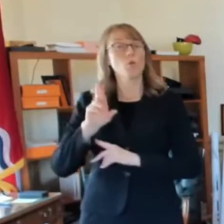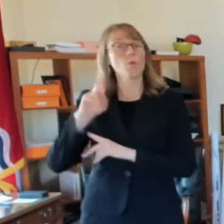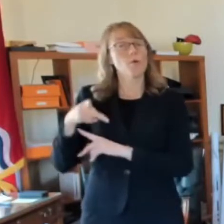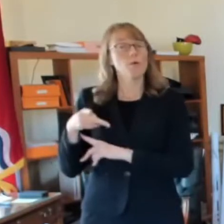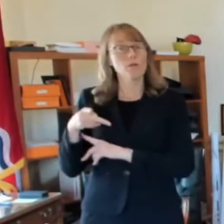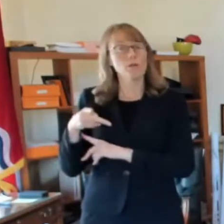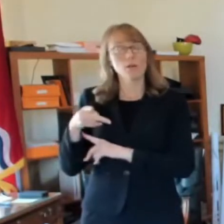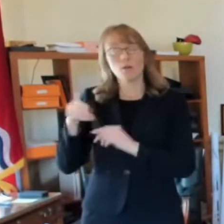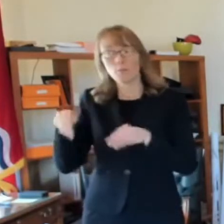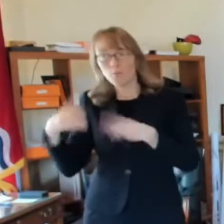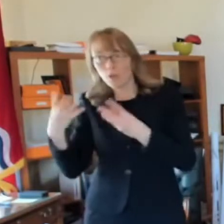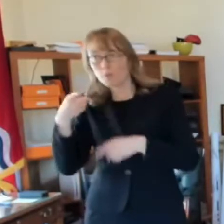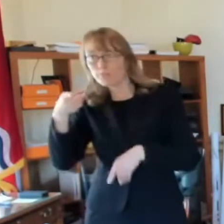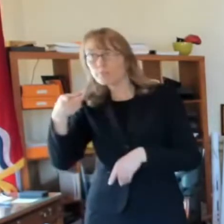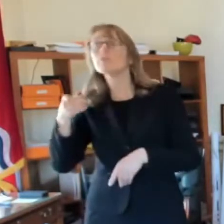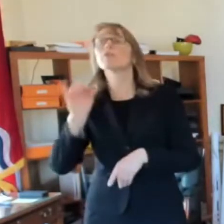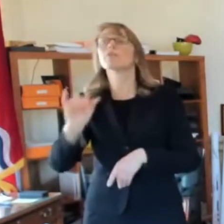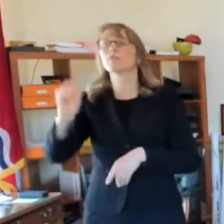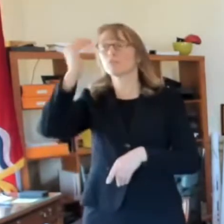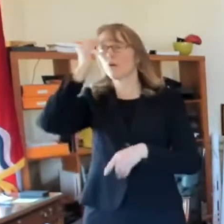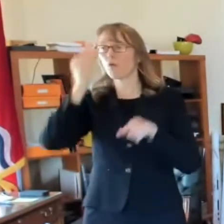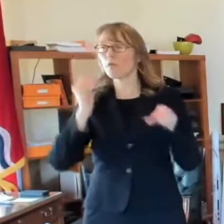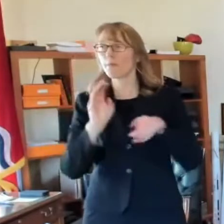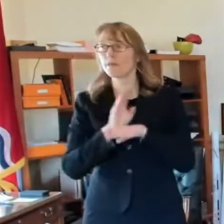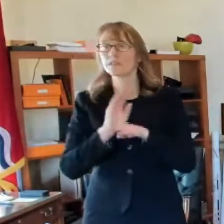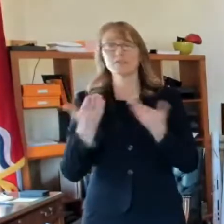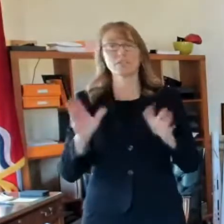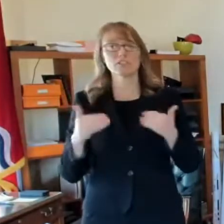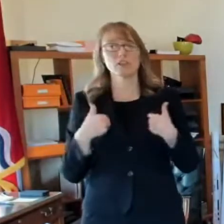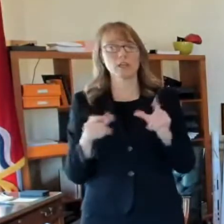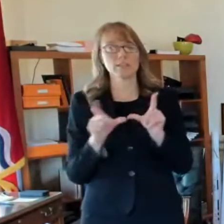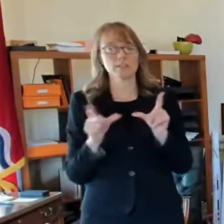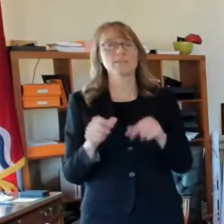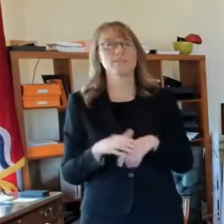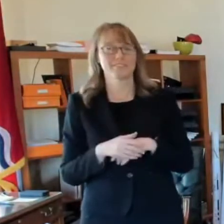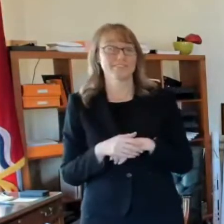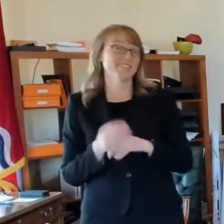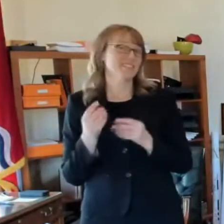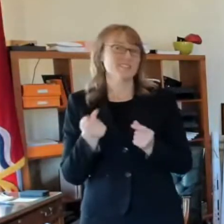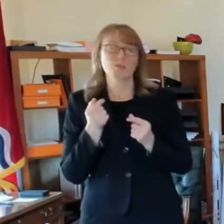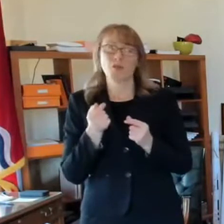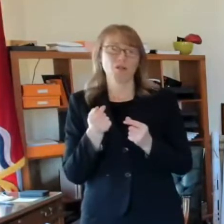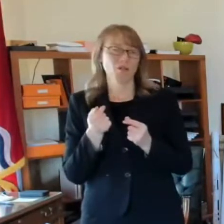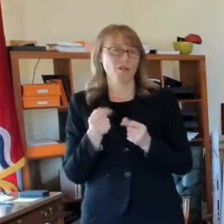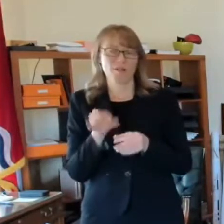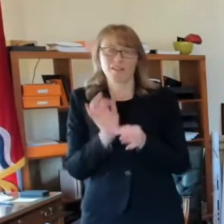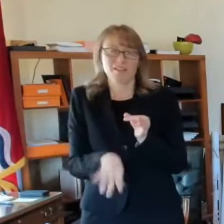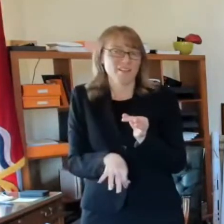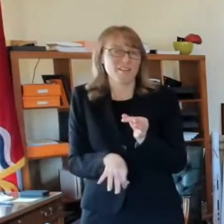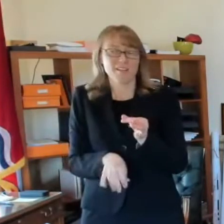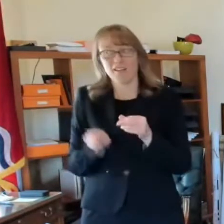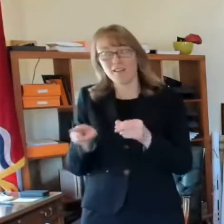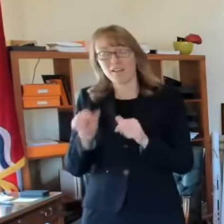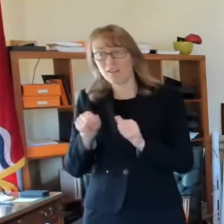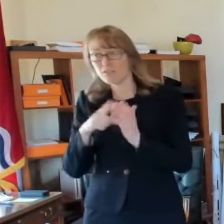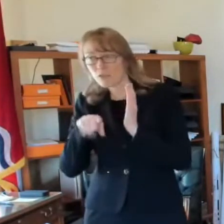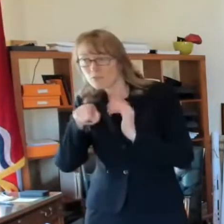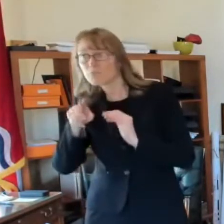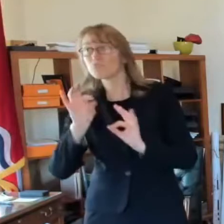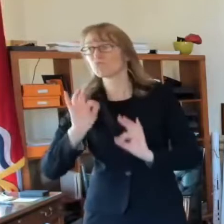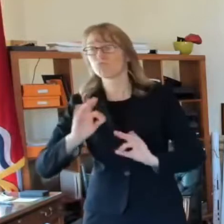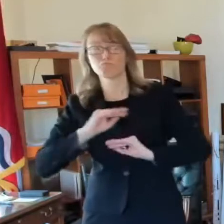business license. That saves that business a little bit of trouble of either finding their license or coming down and getting a copy and that sort of thing. So